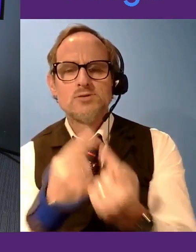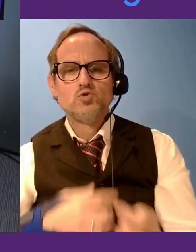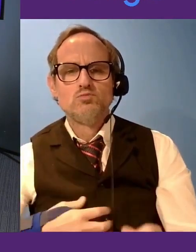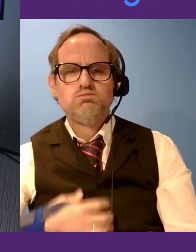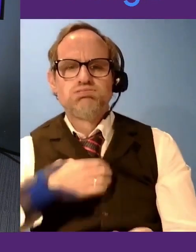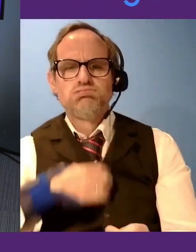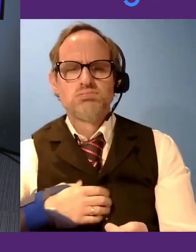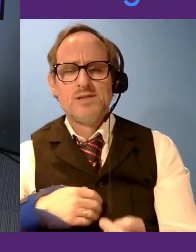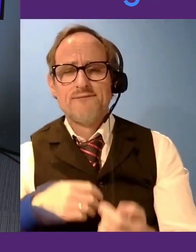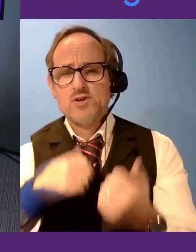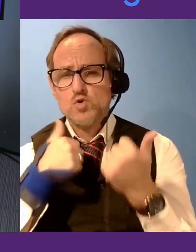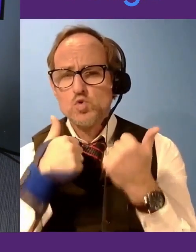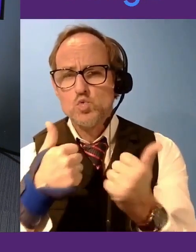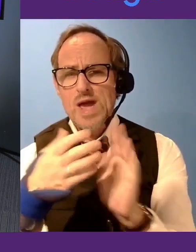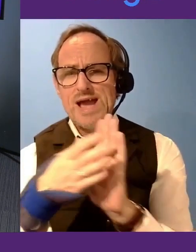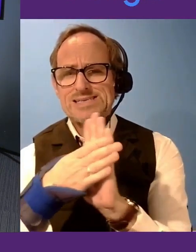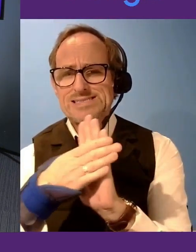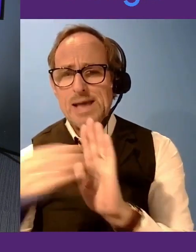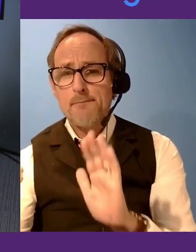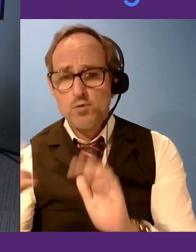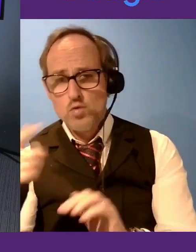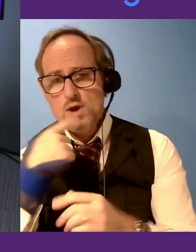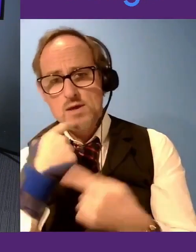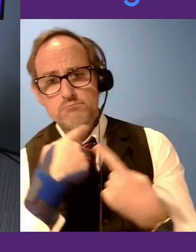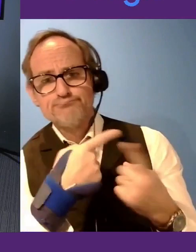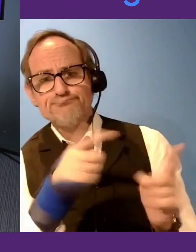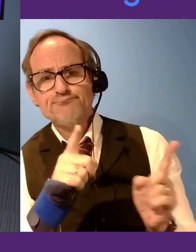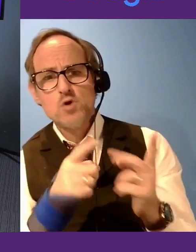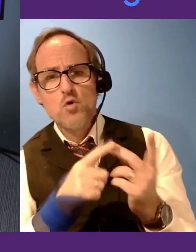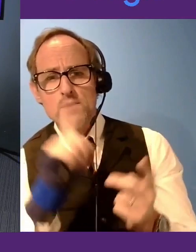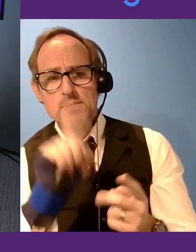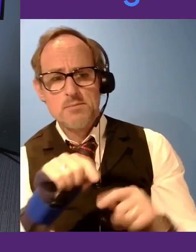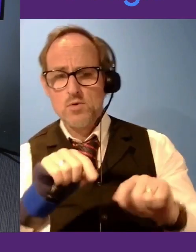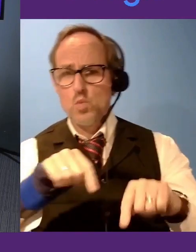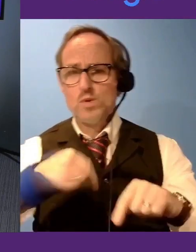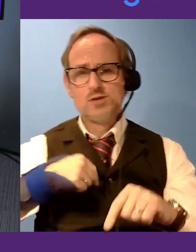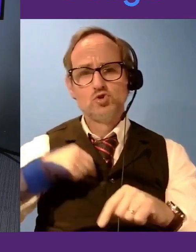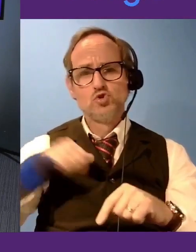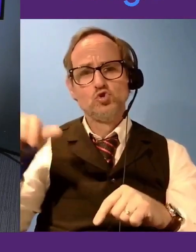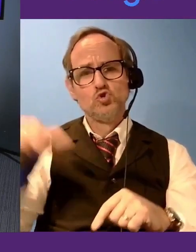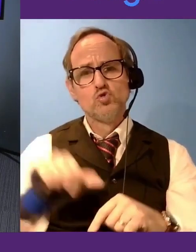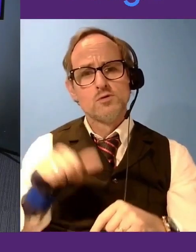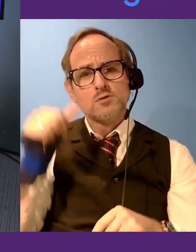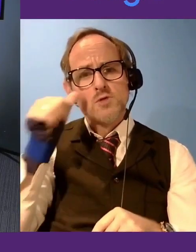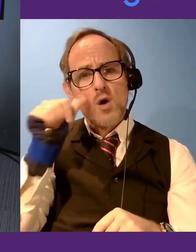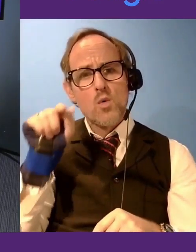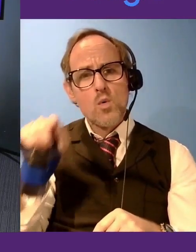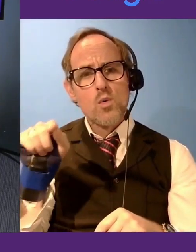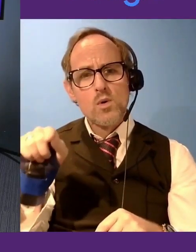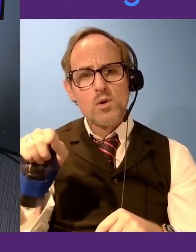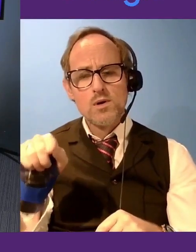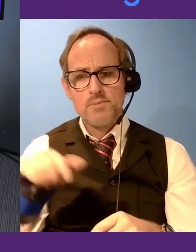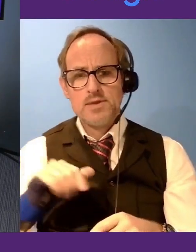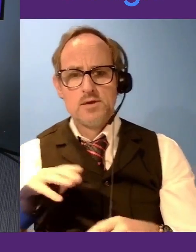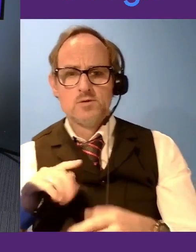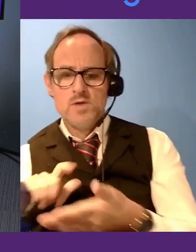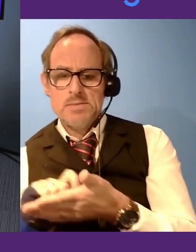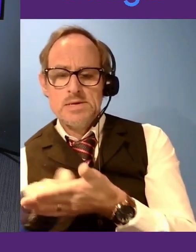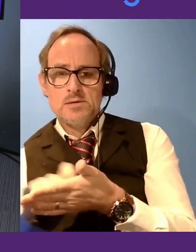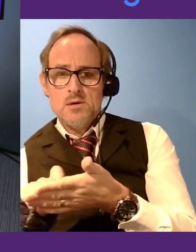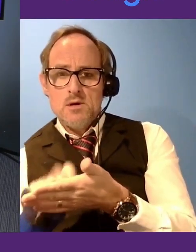that is a good example of something you believe we should all know about? And I've got my pen at the ready. I'm going to be making notes